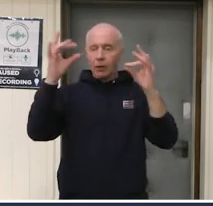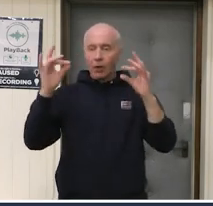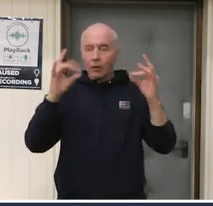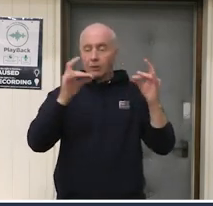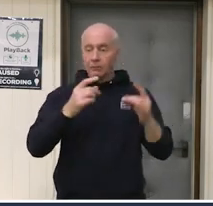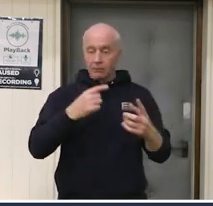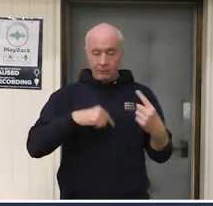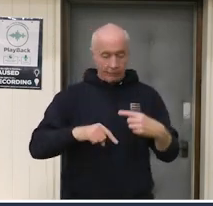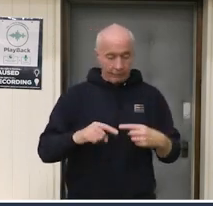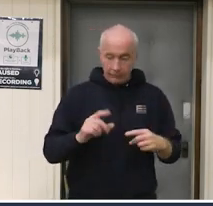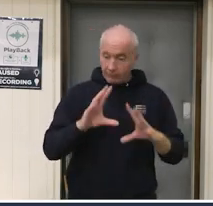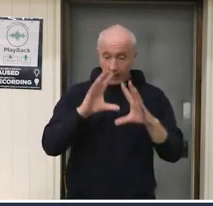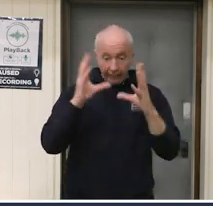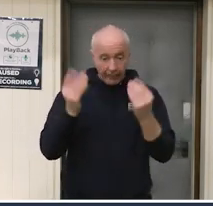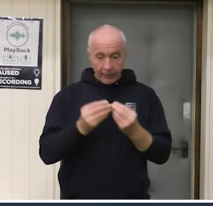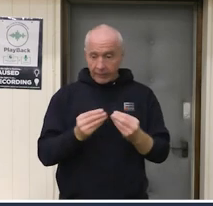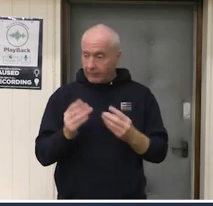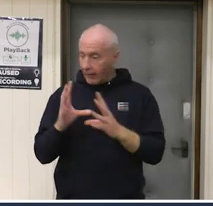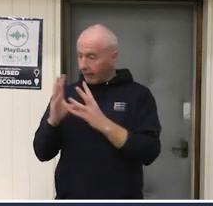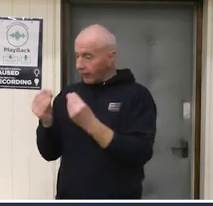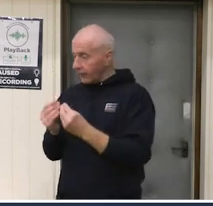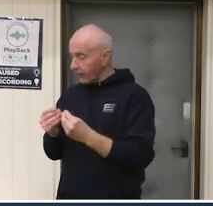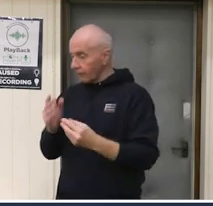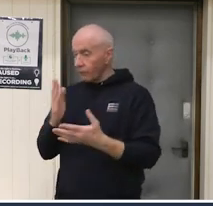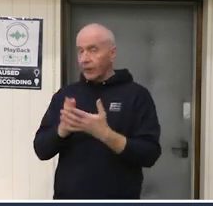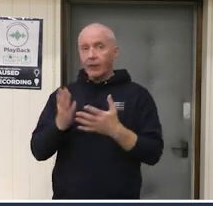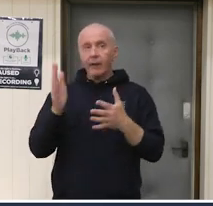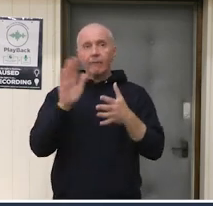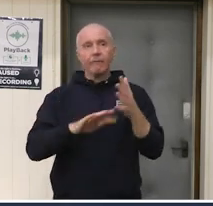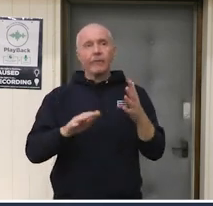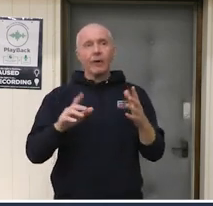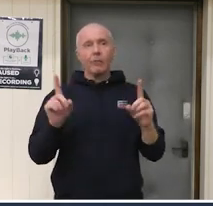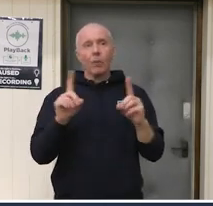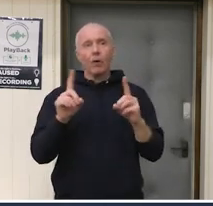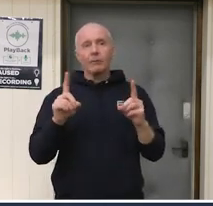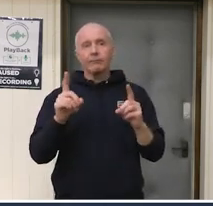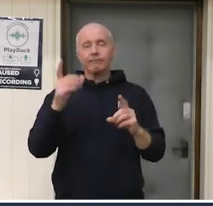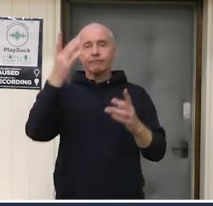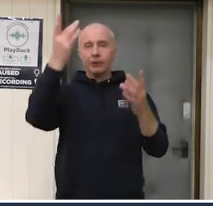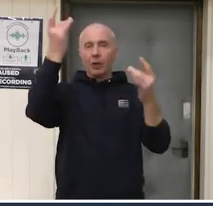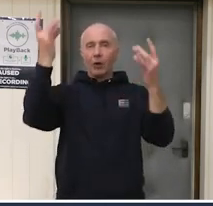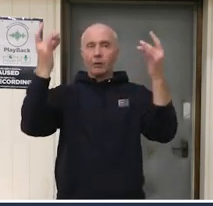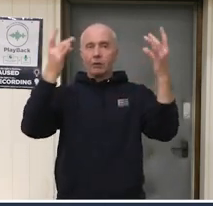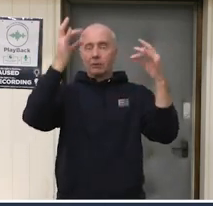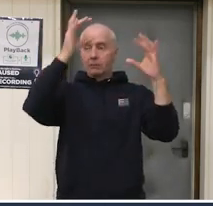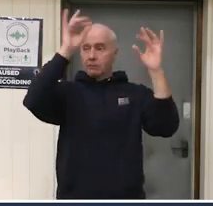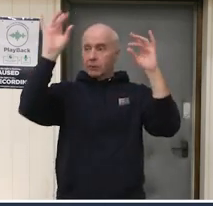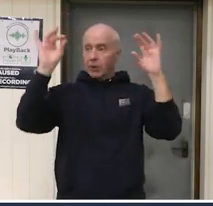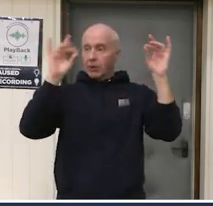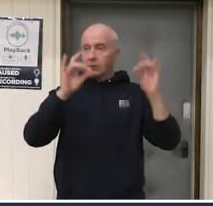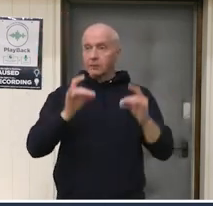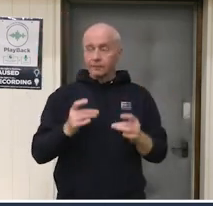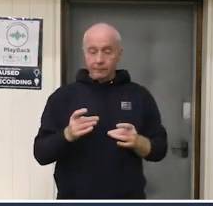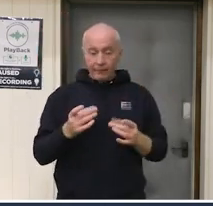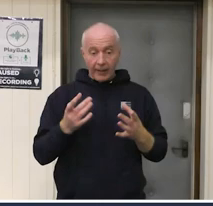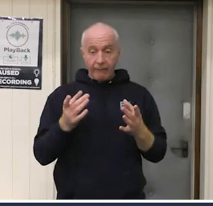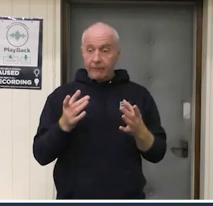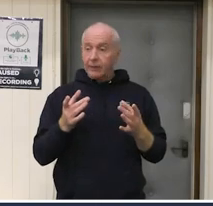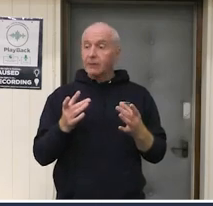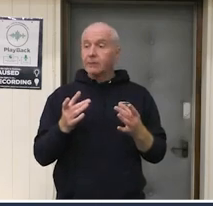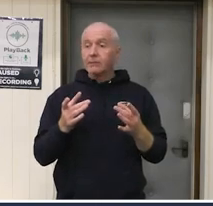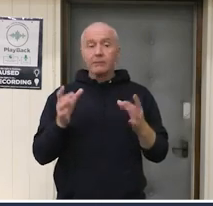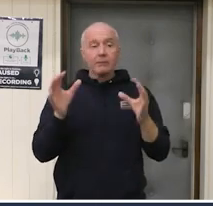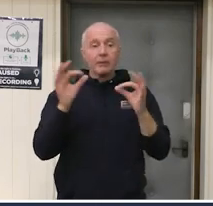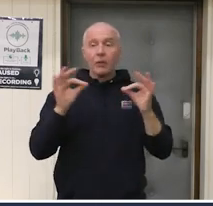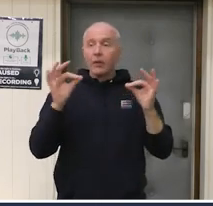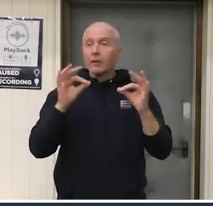you know, everyone, everything is a direct product of nuclear fusion, right? So we wouldn't be here at all, the stuff that makes